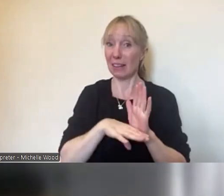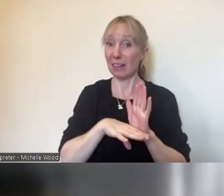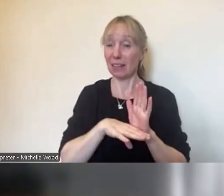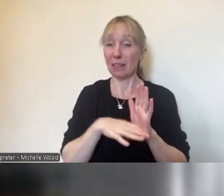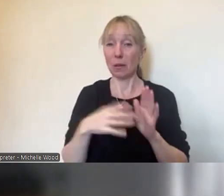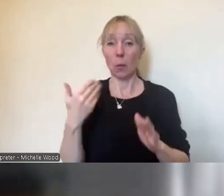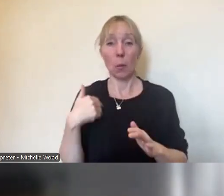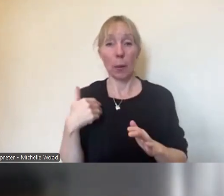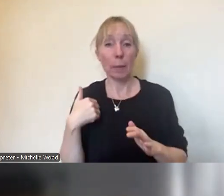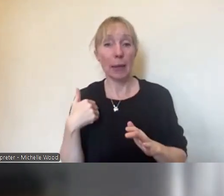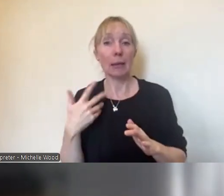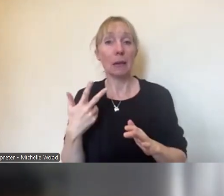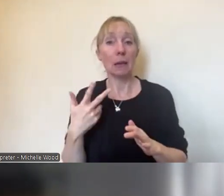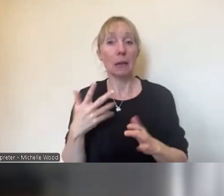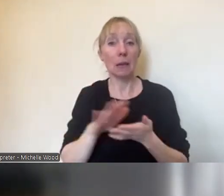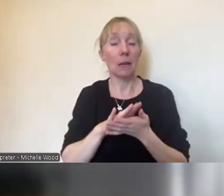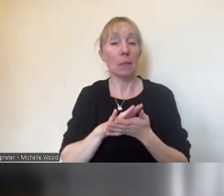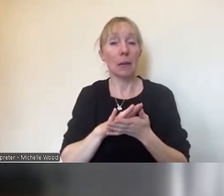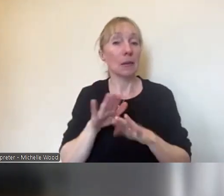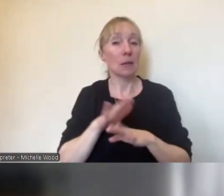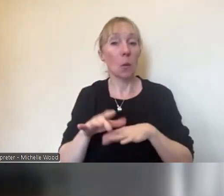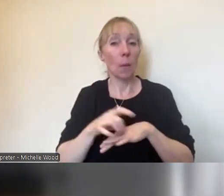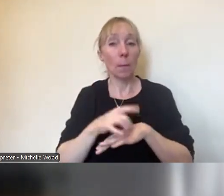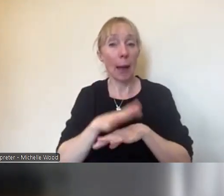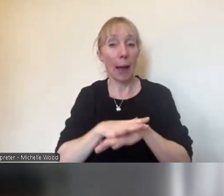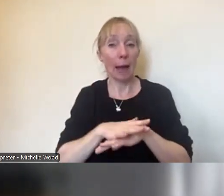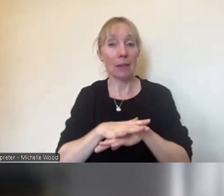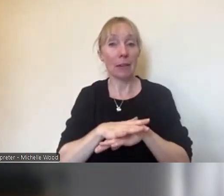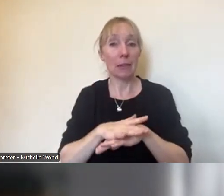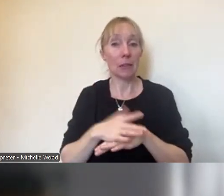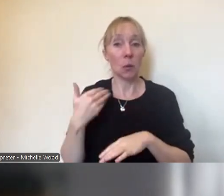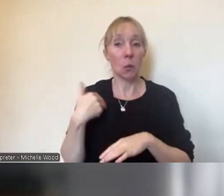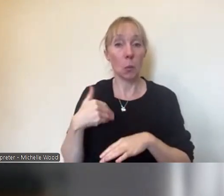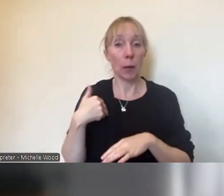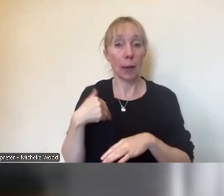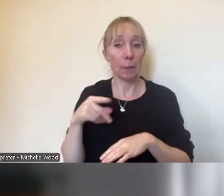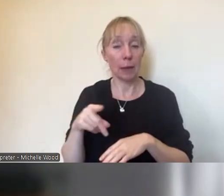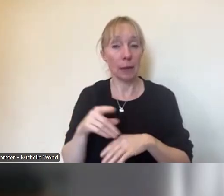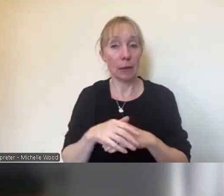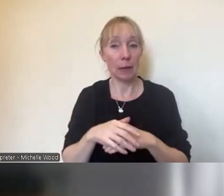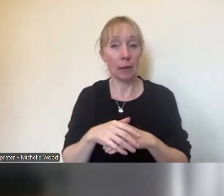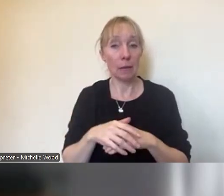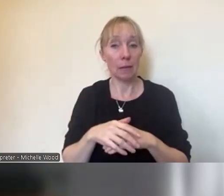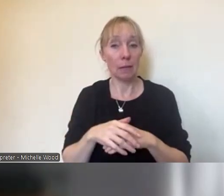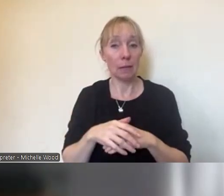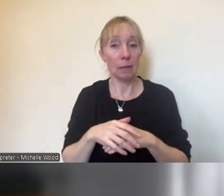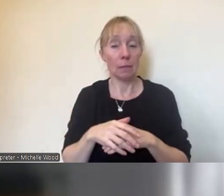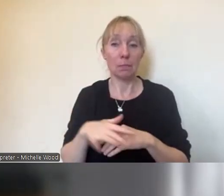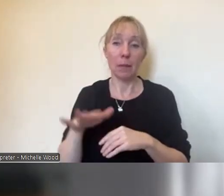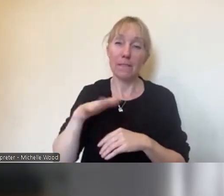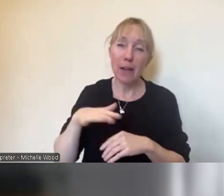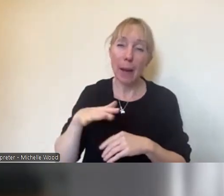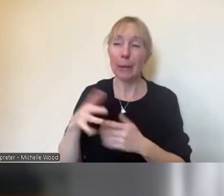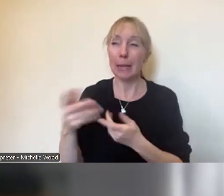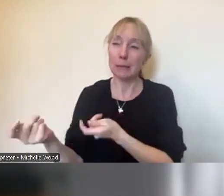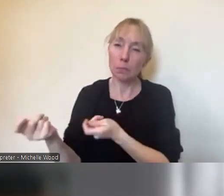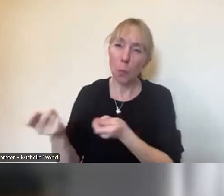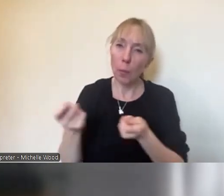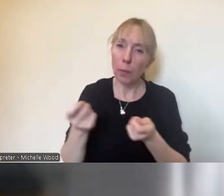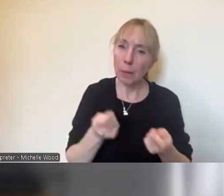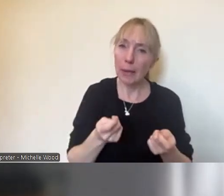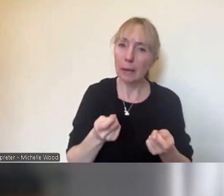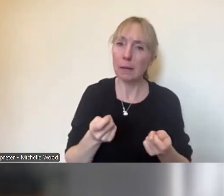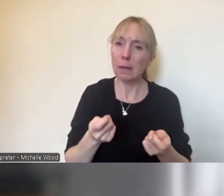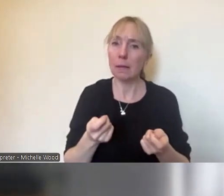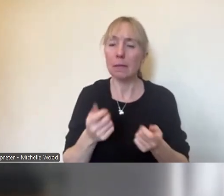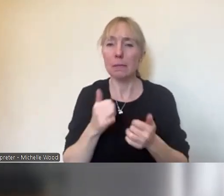of unmarried women that were in the Crichton were brought in by family members or